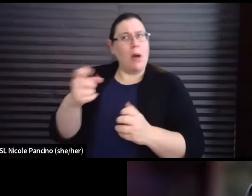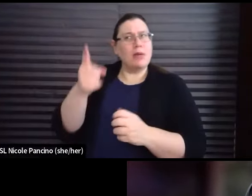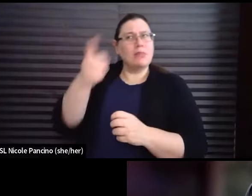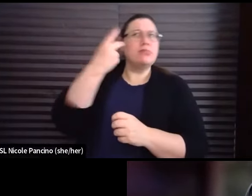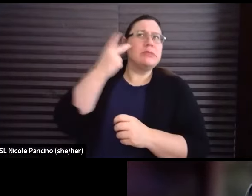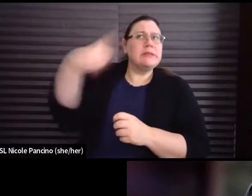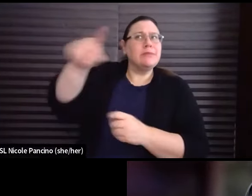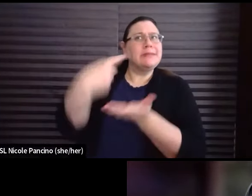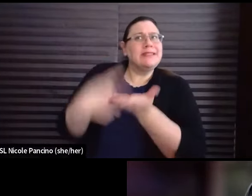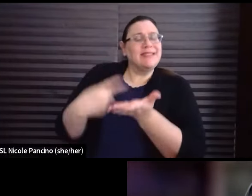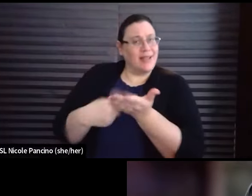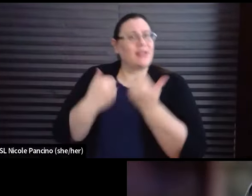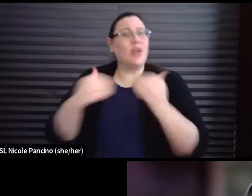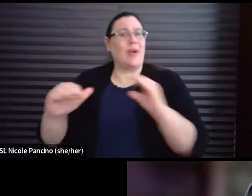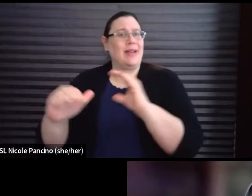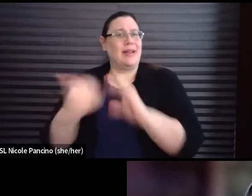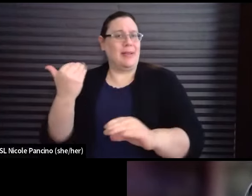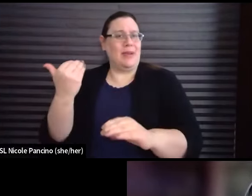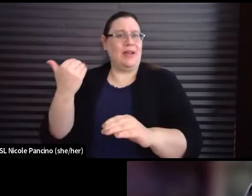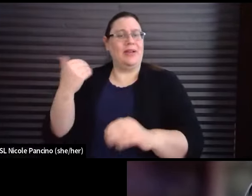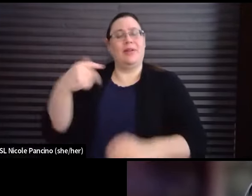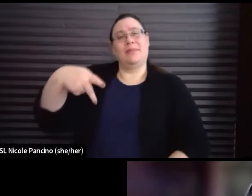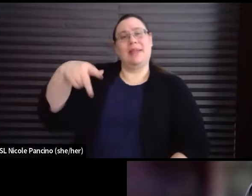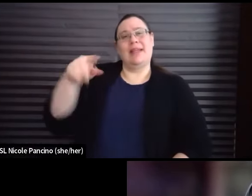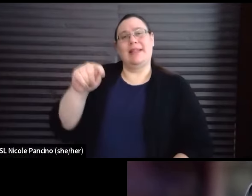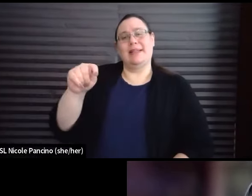please shoot an email over to